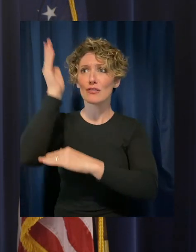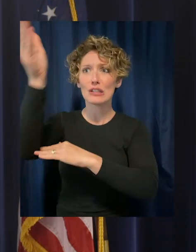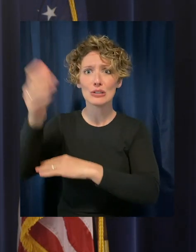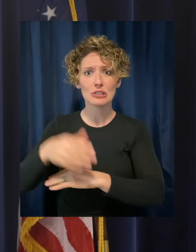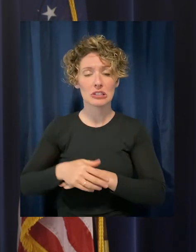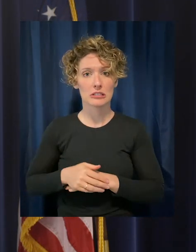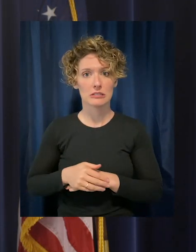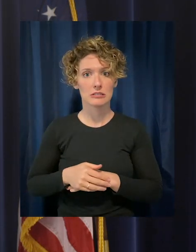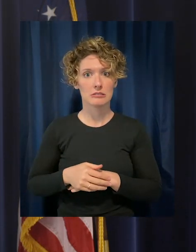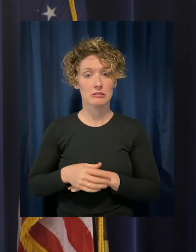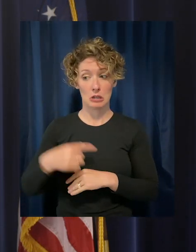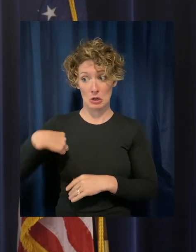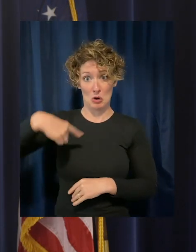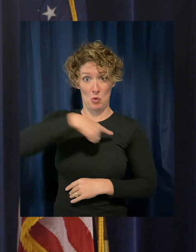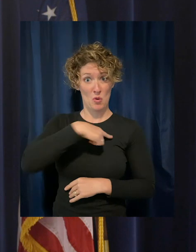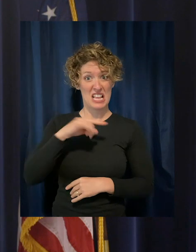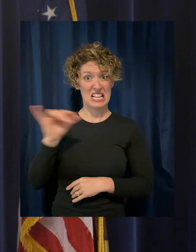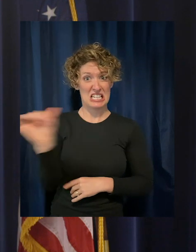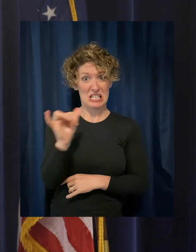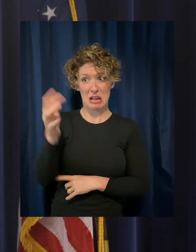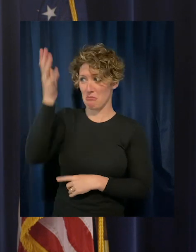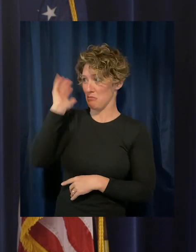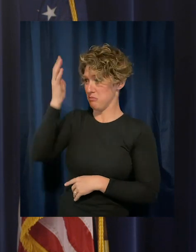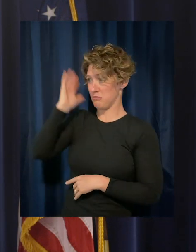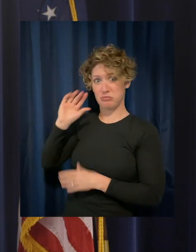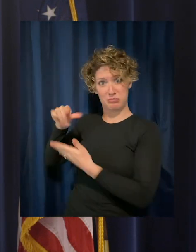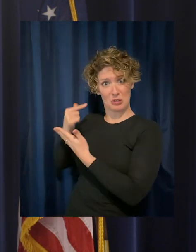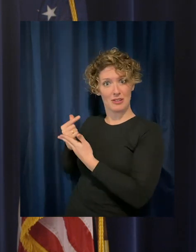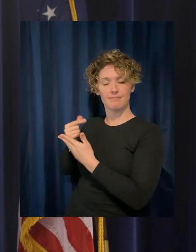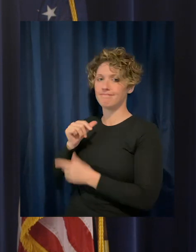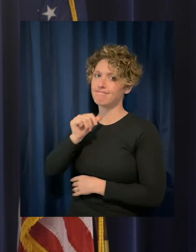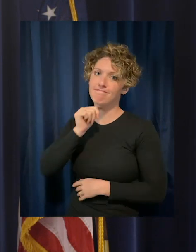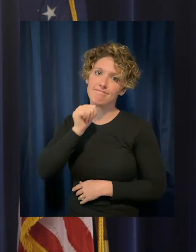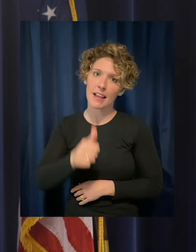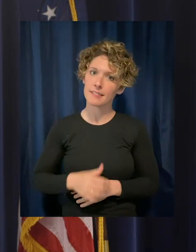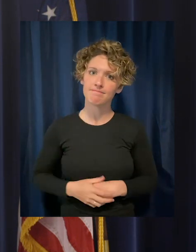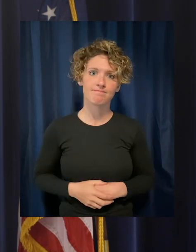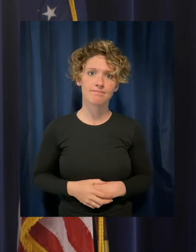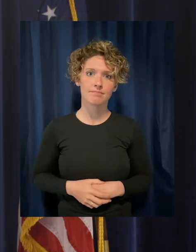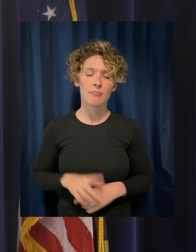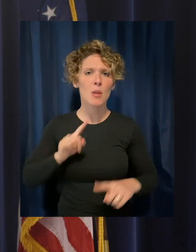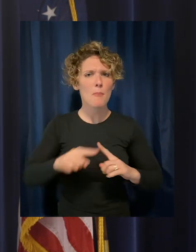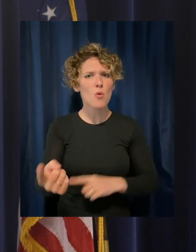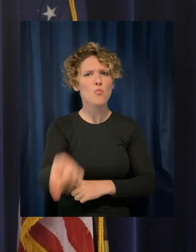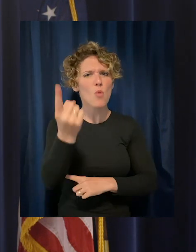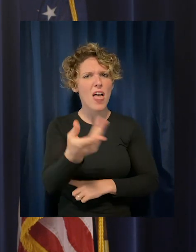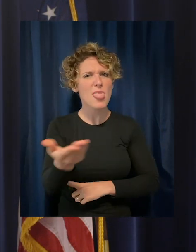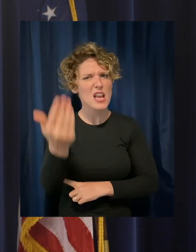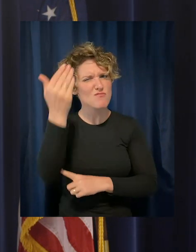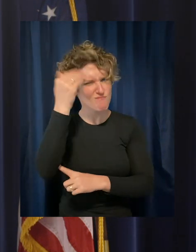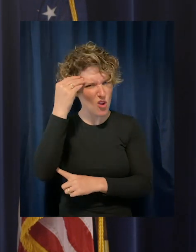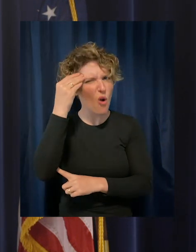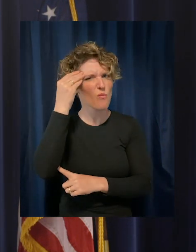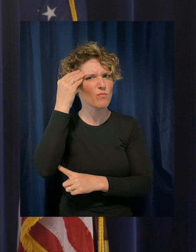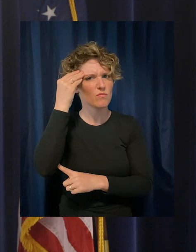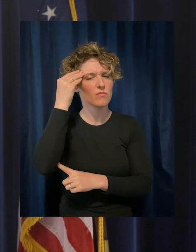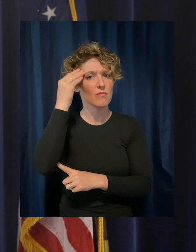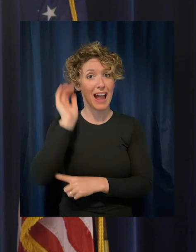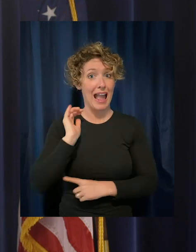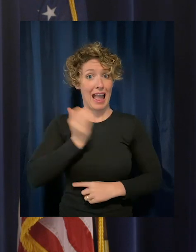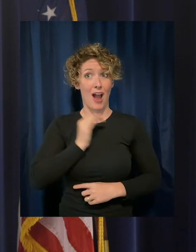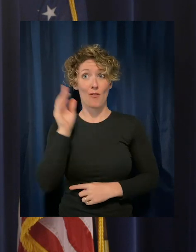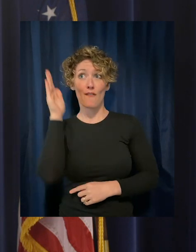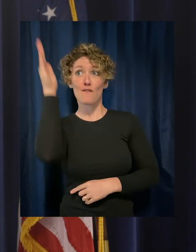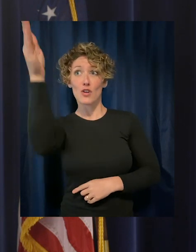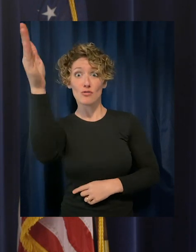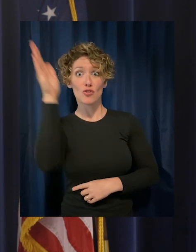traditional pathways after high school. In fact, there is only one thing I know for certain. Our future will not be normal. At